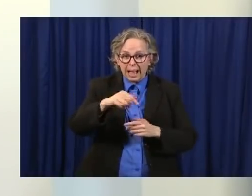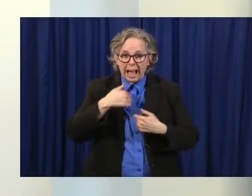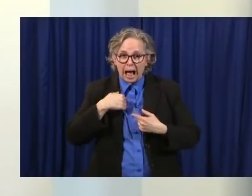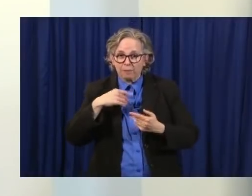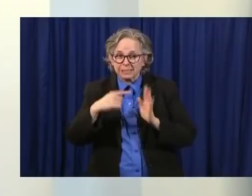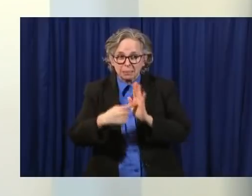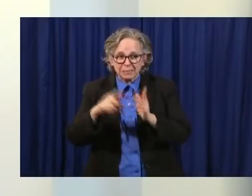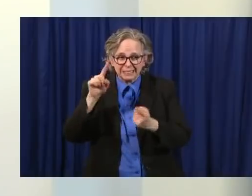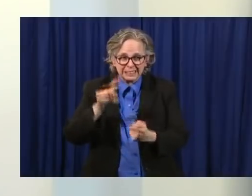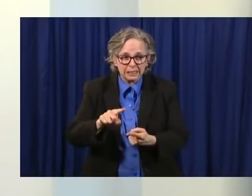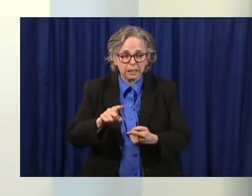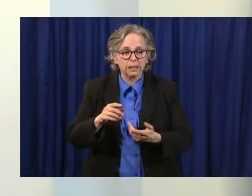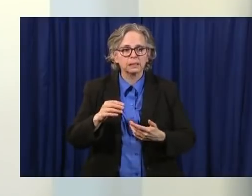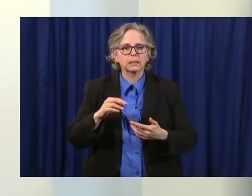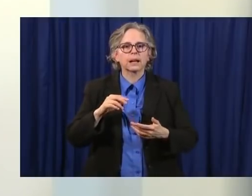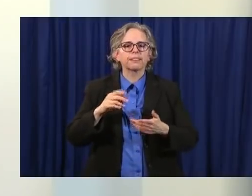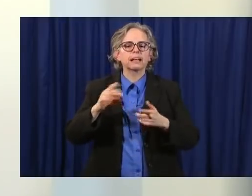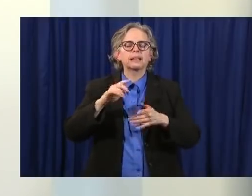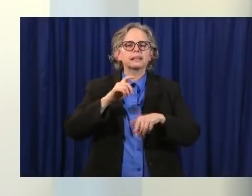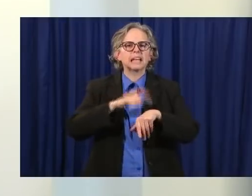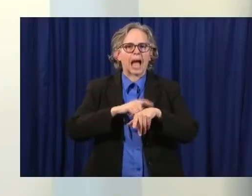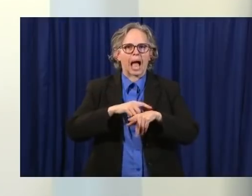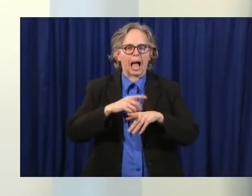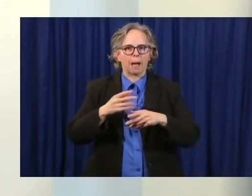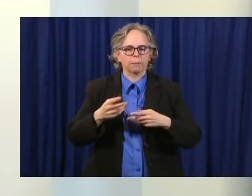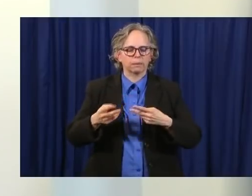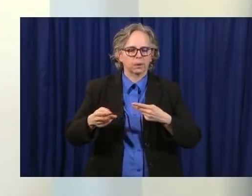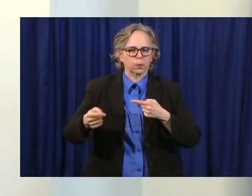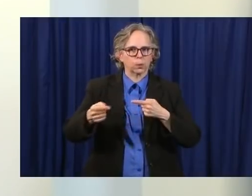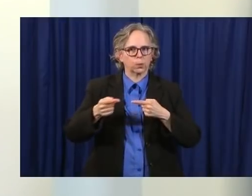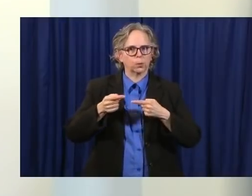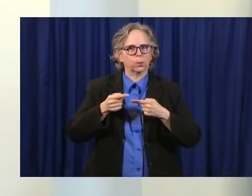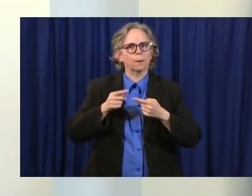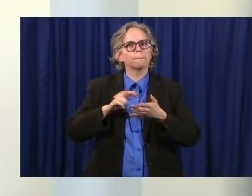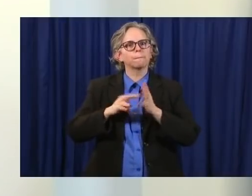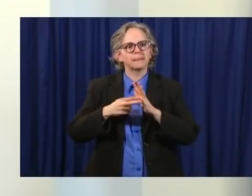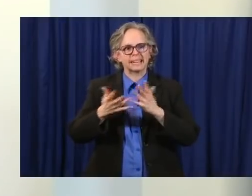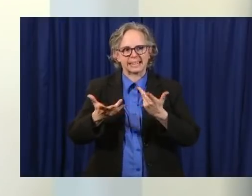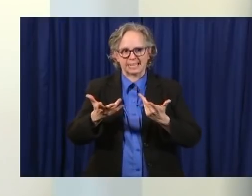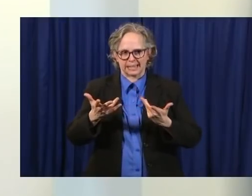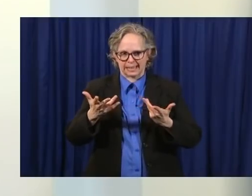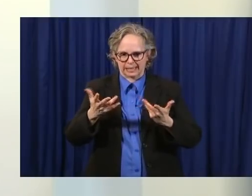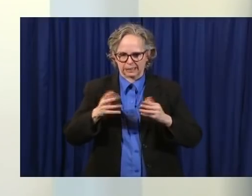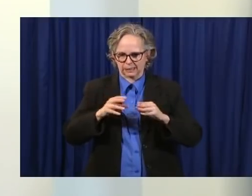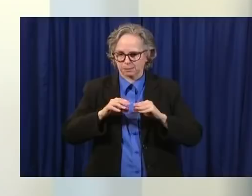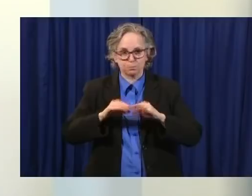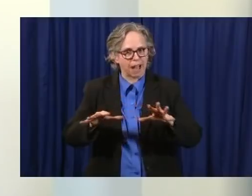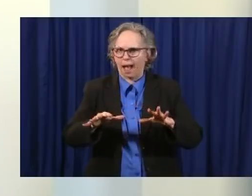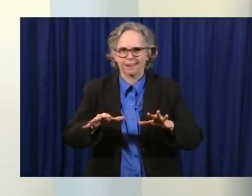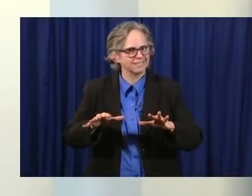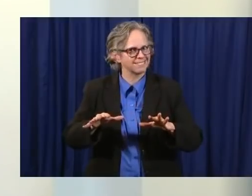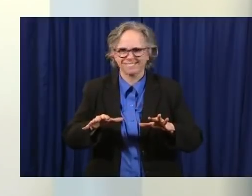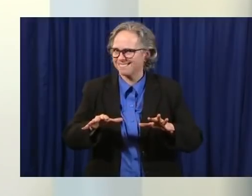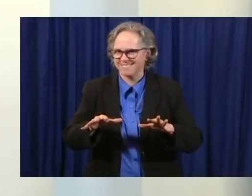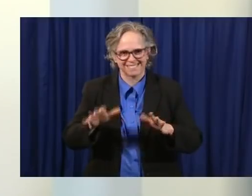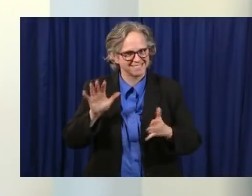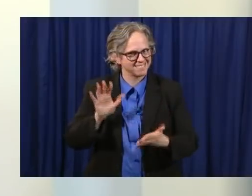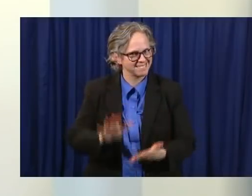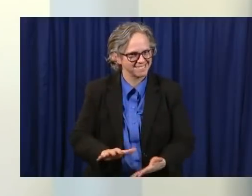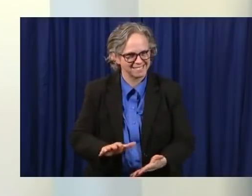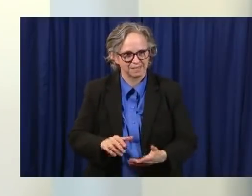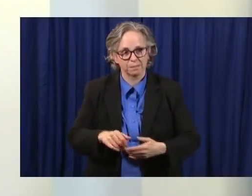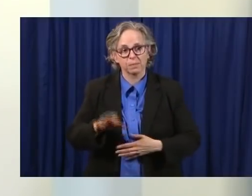others. I think this is promising. You know, Dr. Fauci, similar to me, is going to always speak in